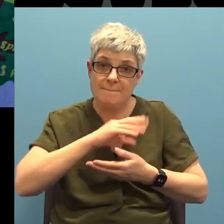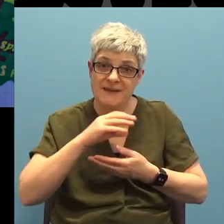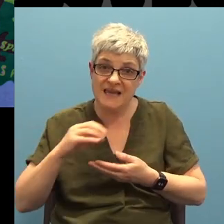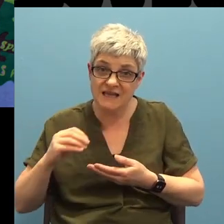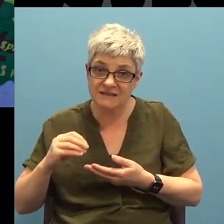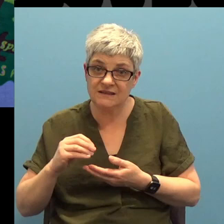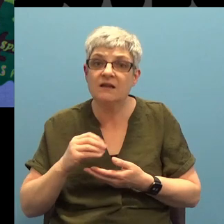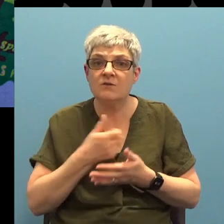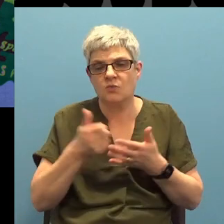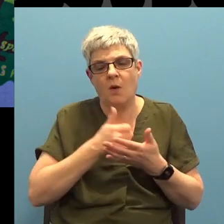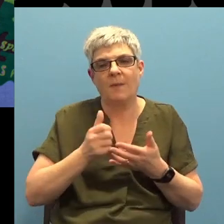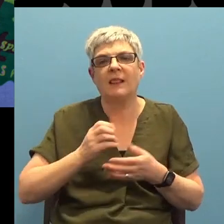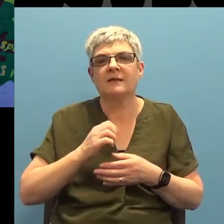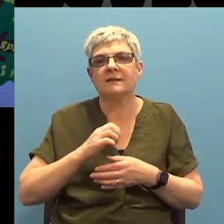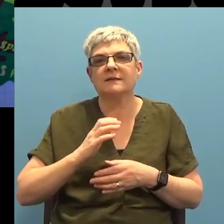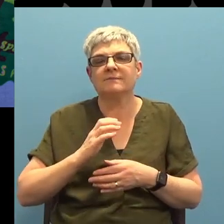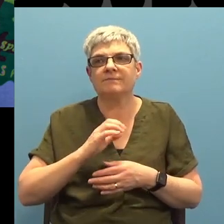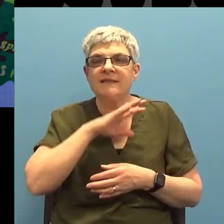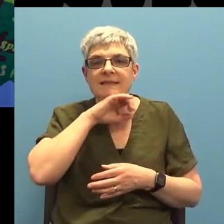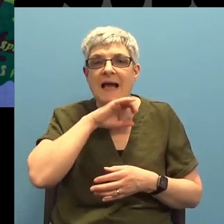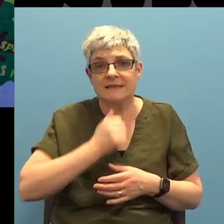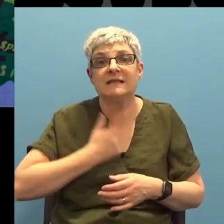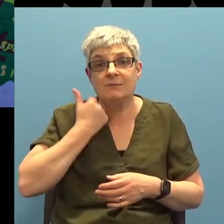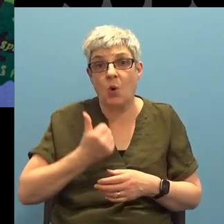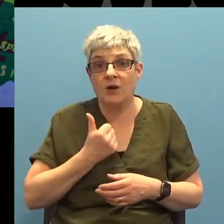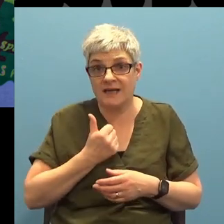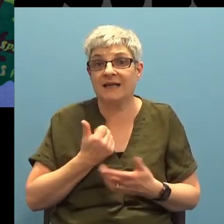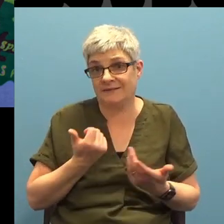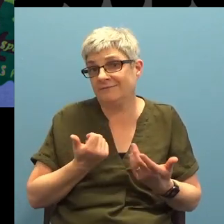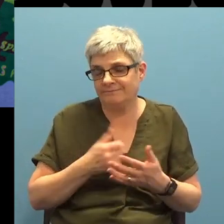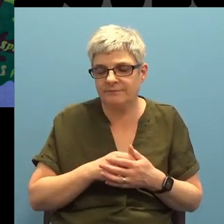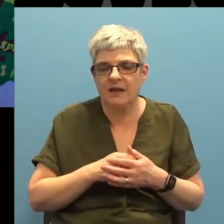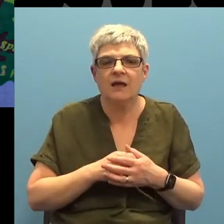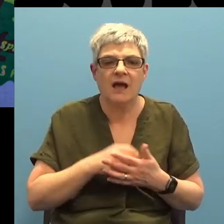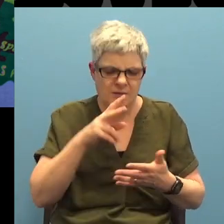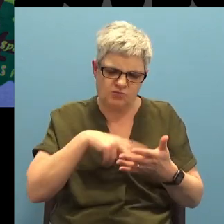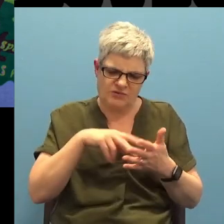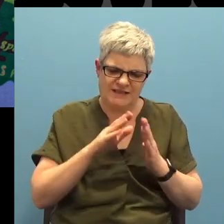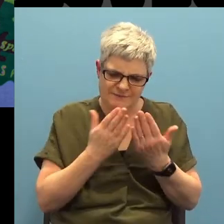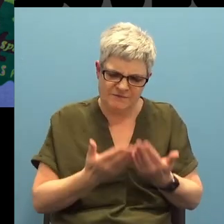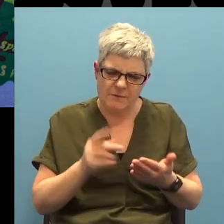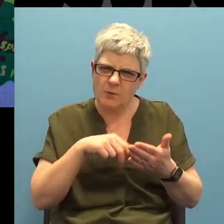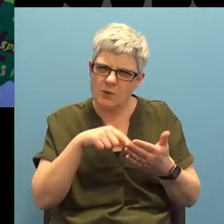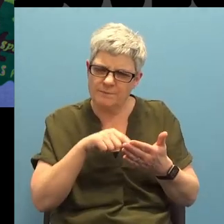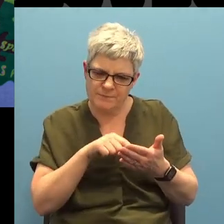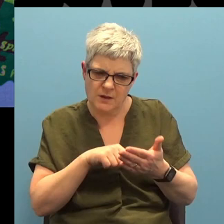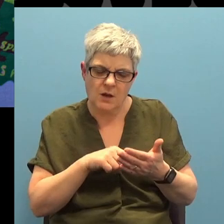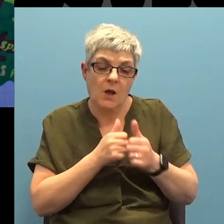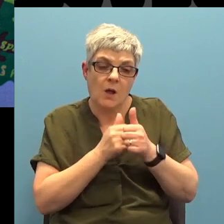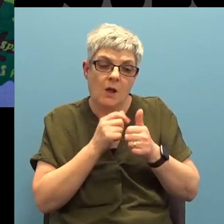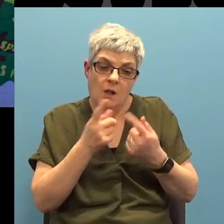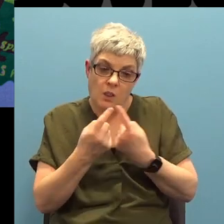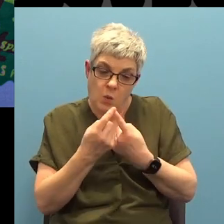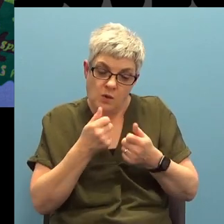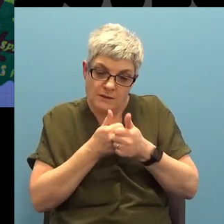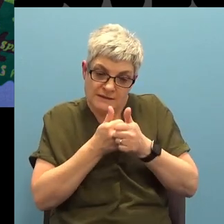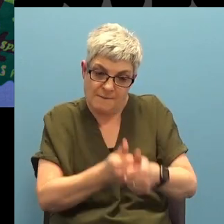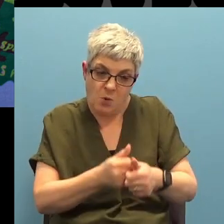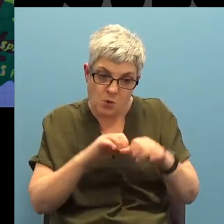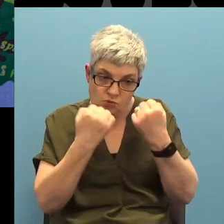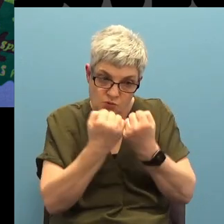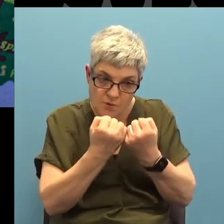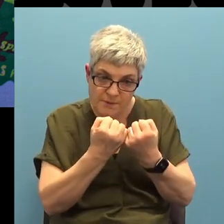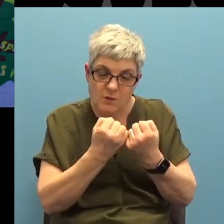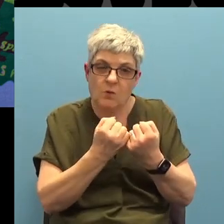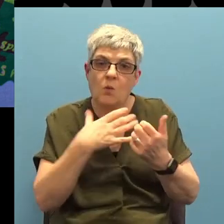treat. And I was reading this, and this is a direct quote from it. Your local support group would like to know of